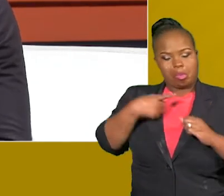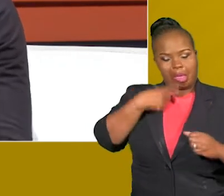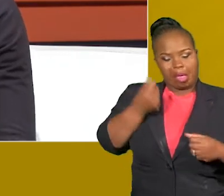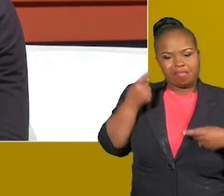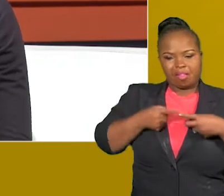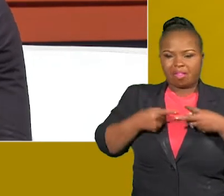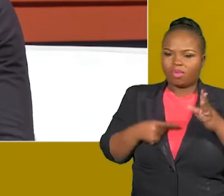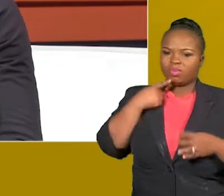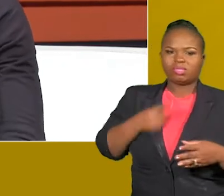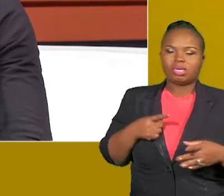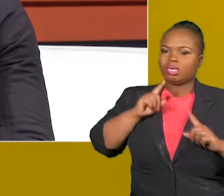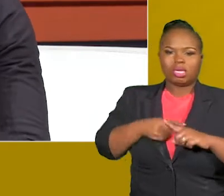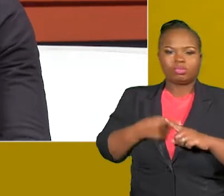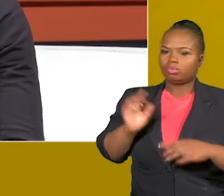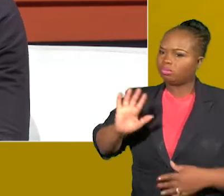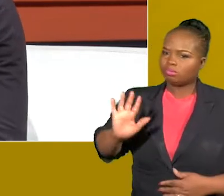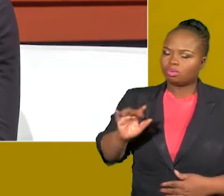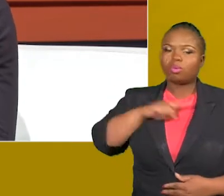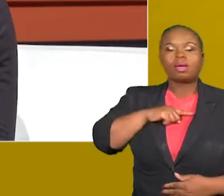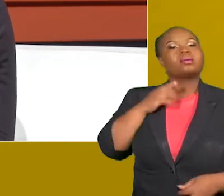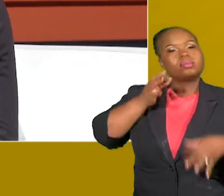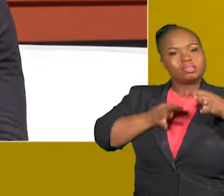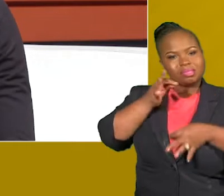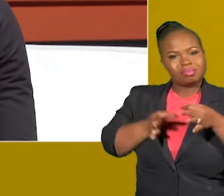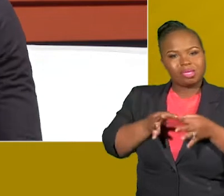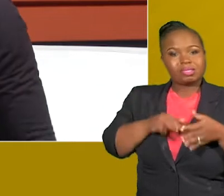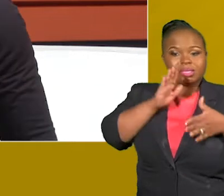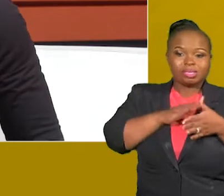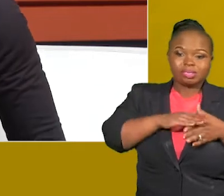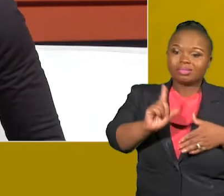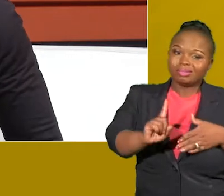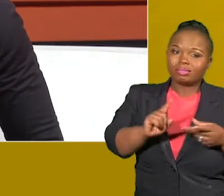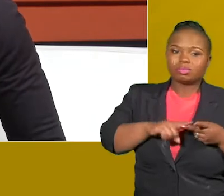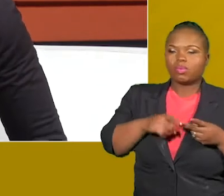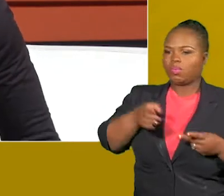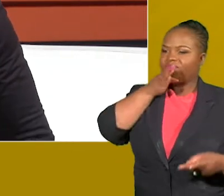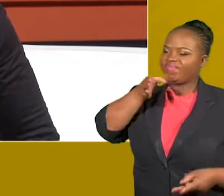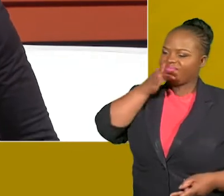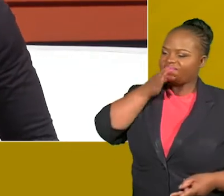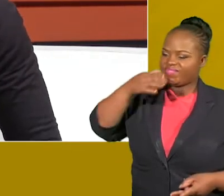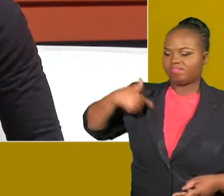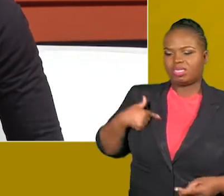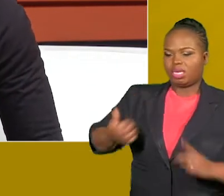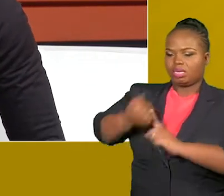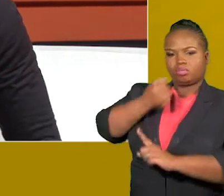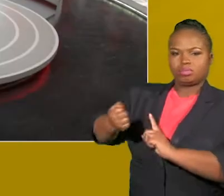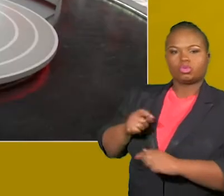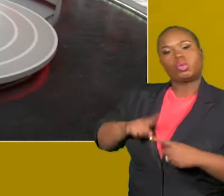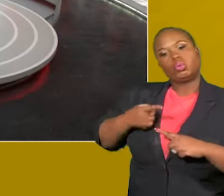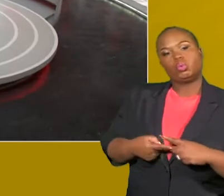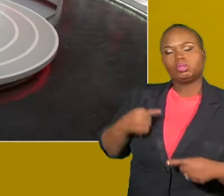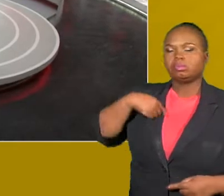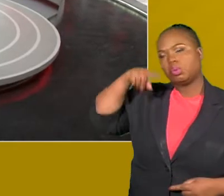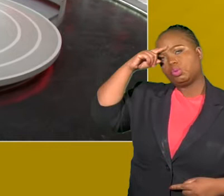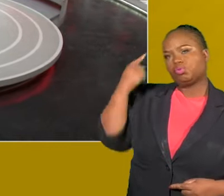excuses. And it's not excuse. We first need to describe the difference between an excuse and a reason. You see, if I drink alcohol and I beat you up, the excuse is that I was